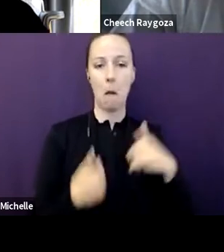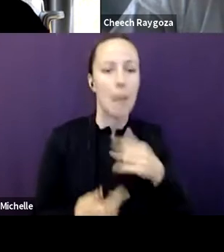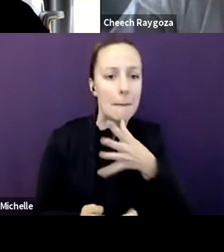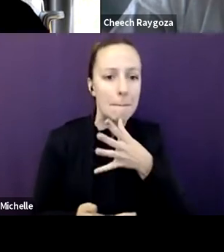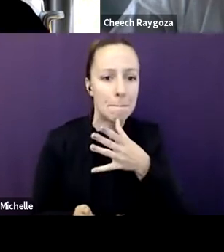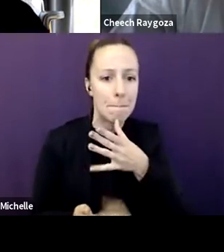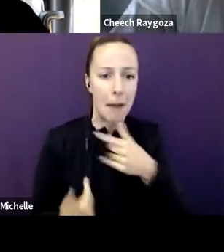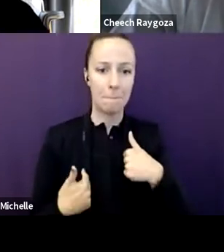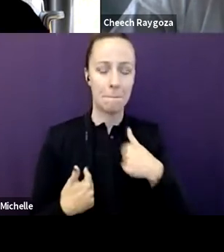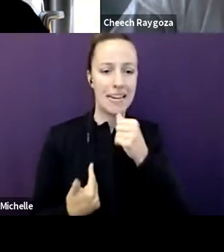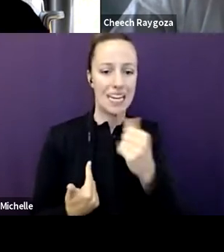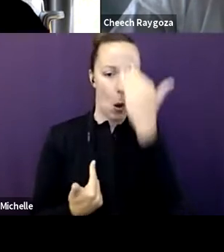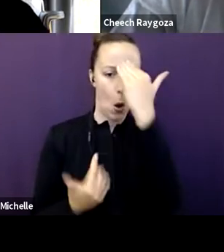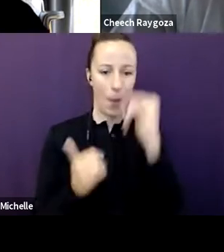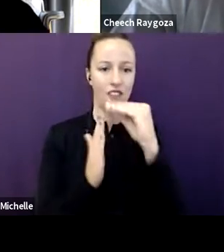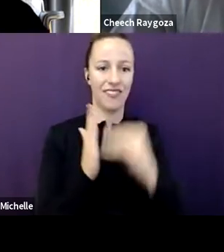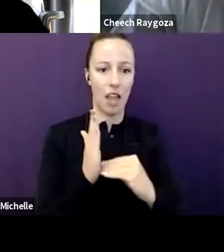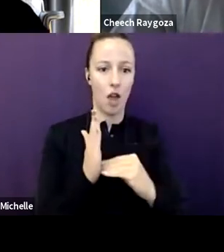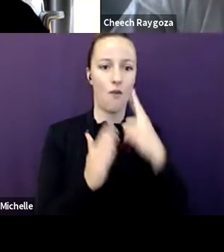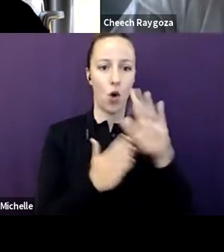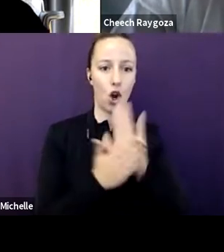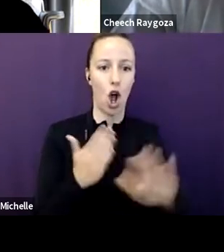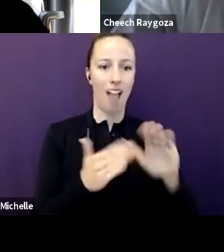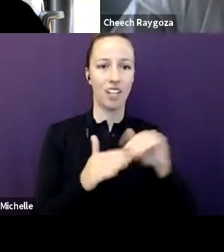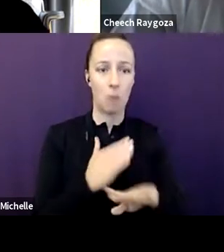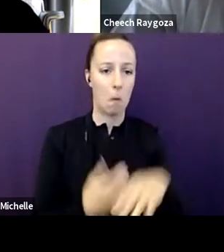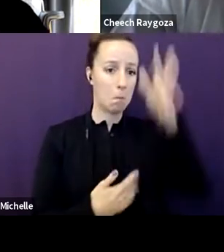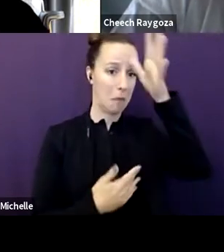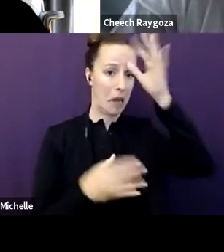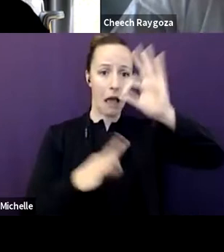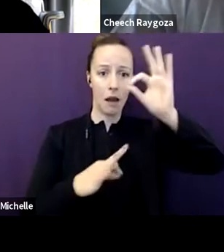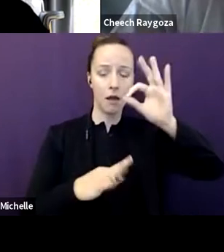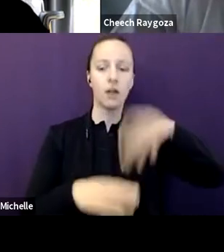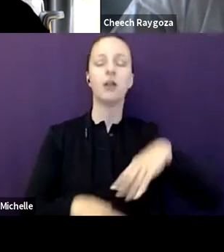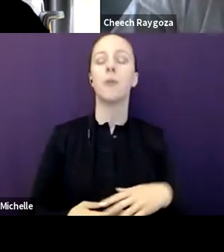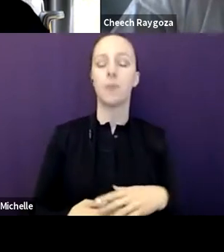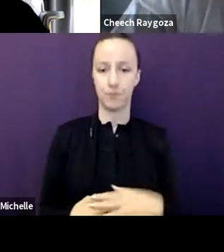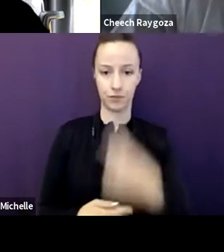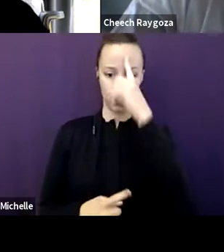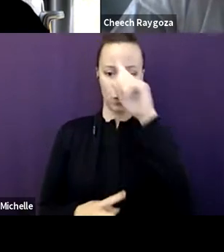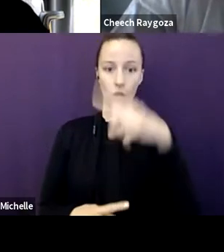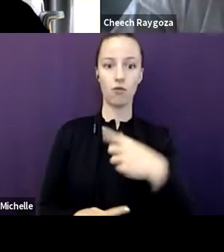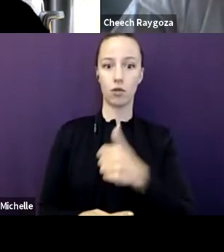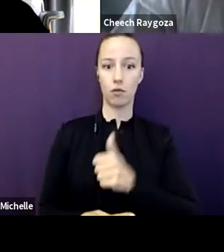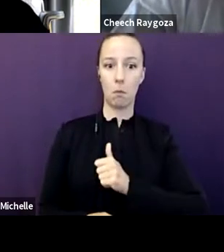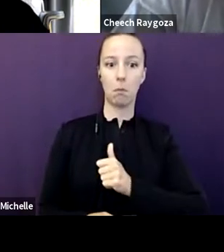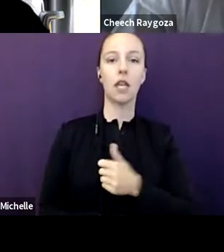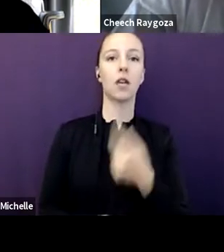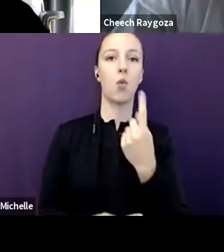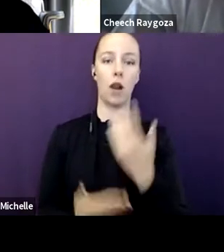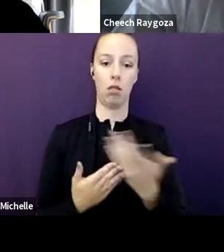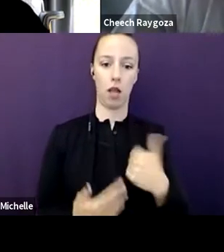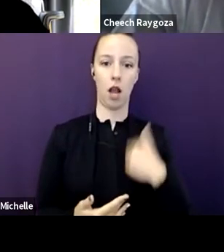application for a college admission, let alone my dad. And then for me, one of the things that I realized